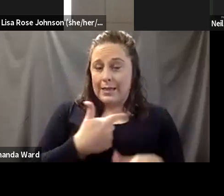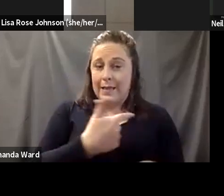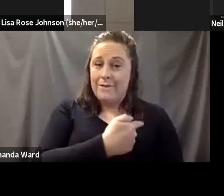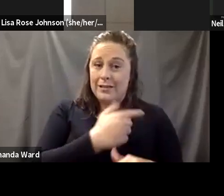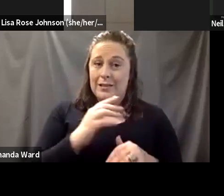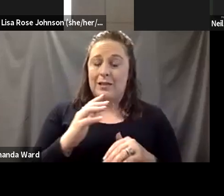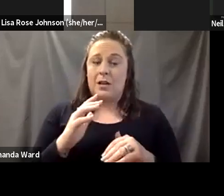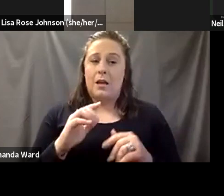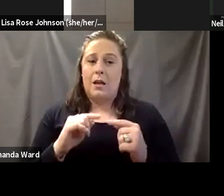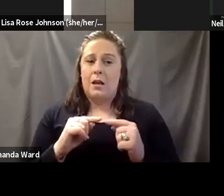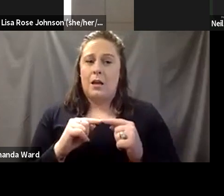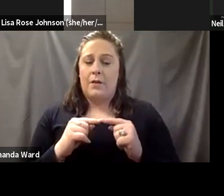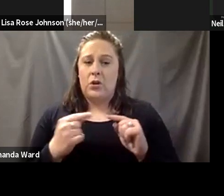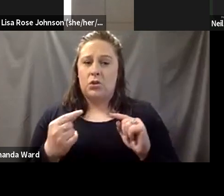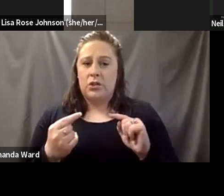versus